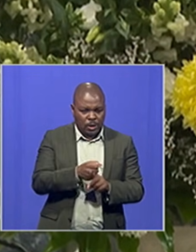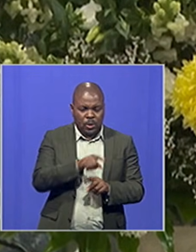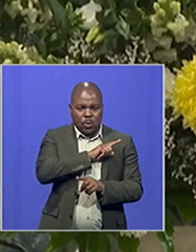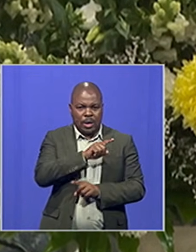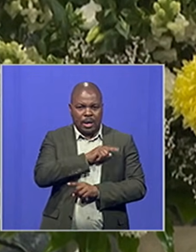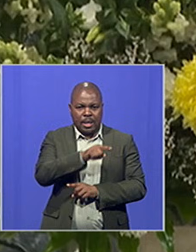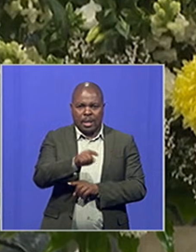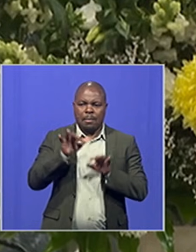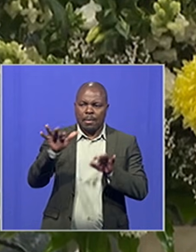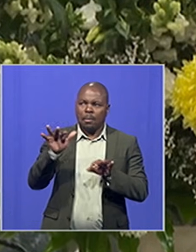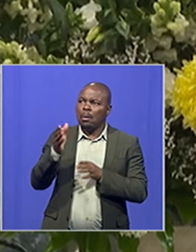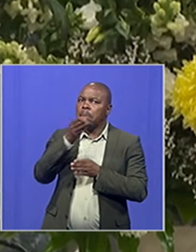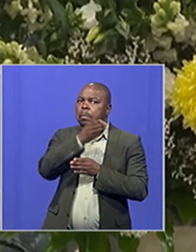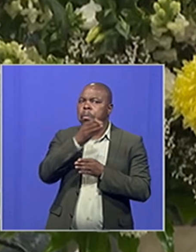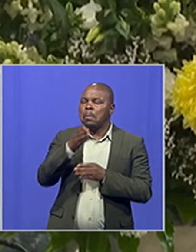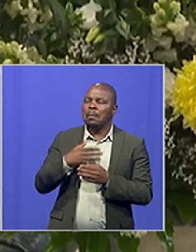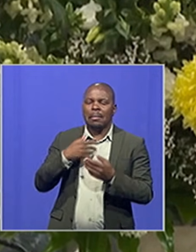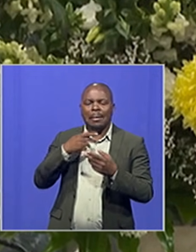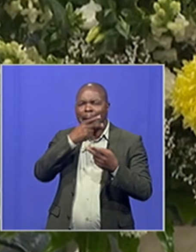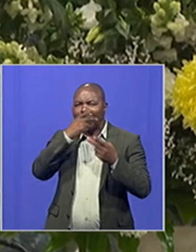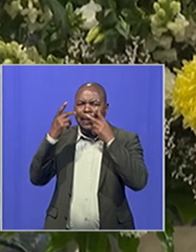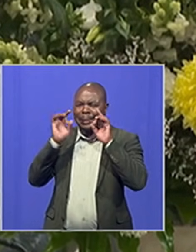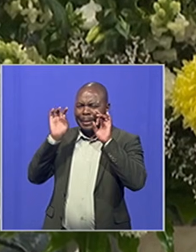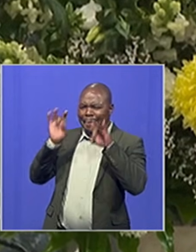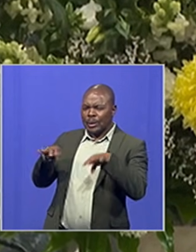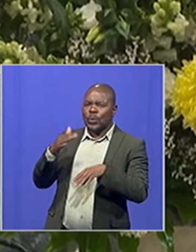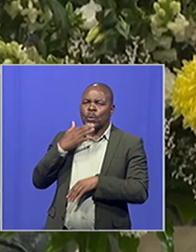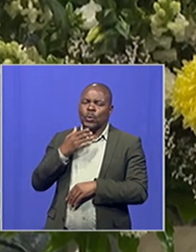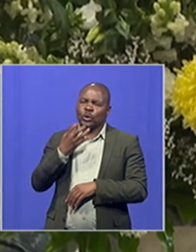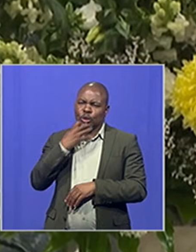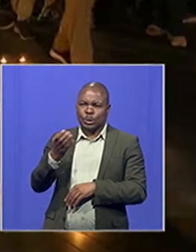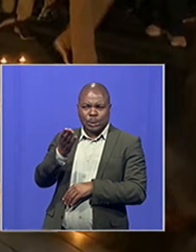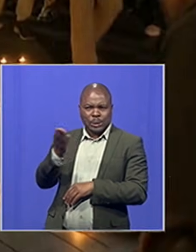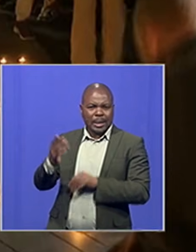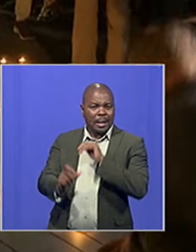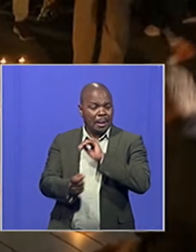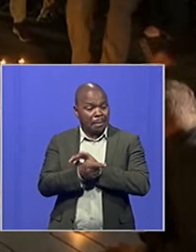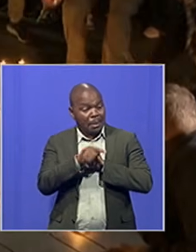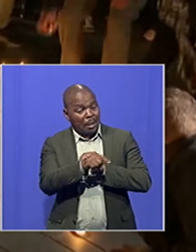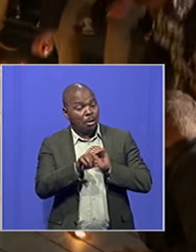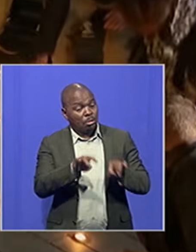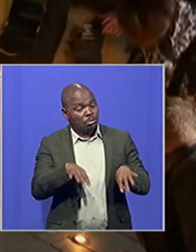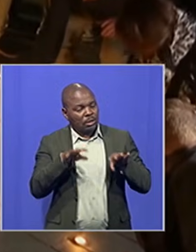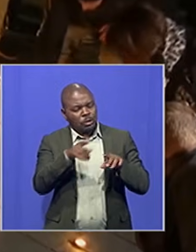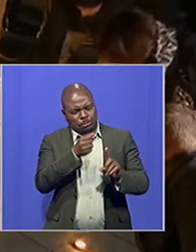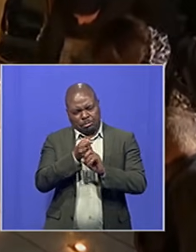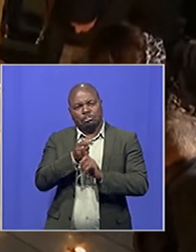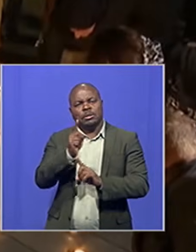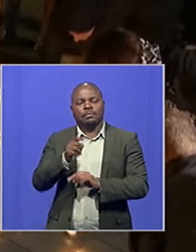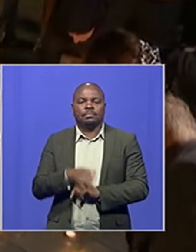enormous wave of anti-Semitism which is plaguing Australian society. Re